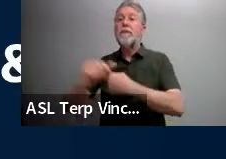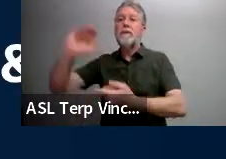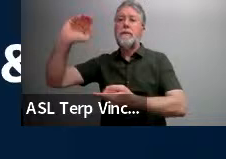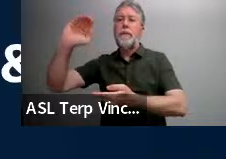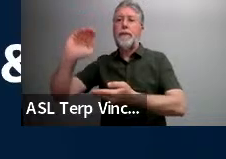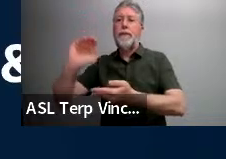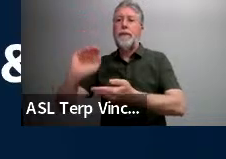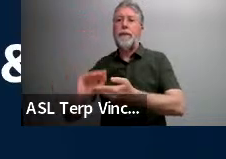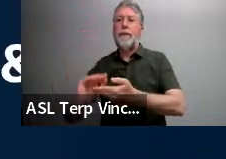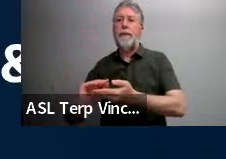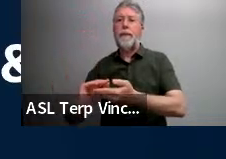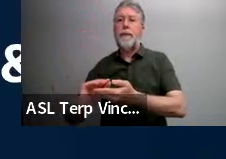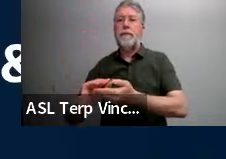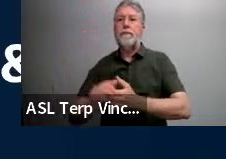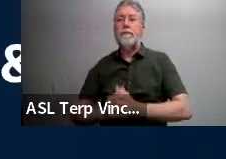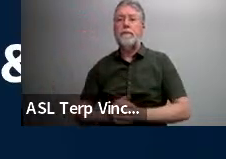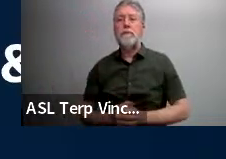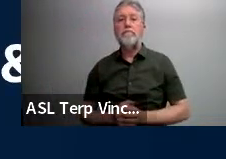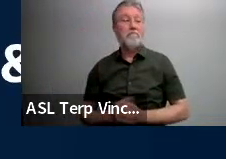to the next.